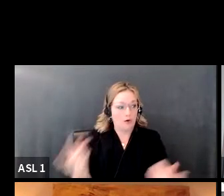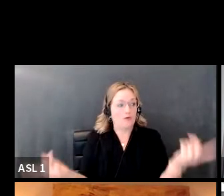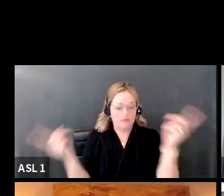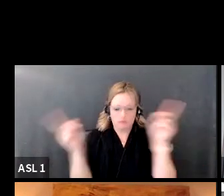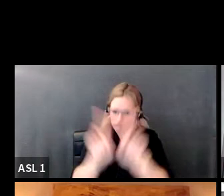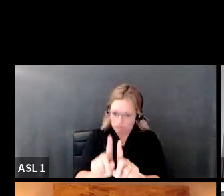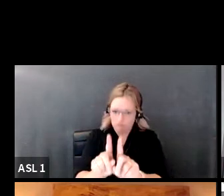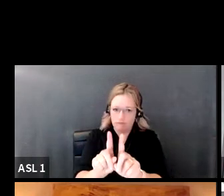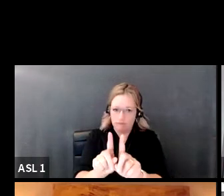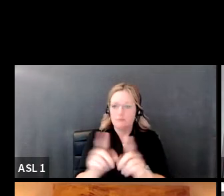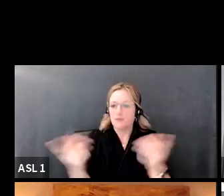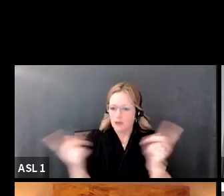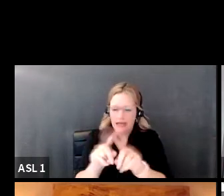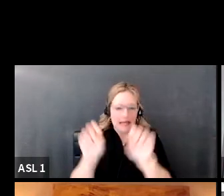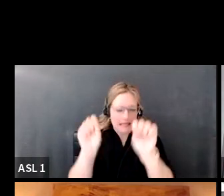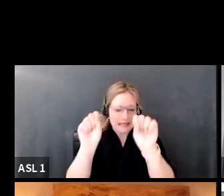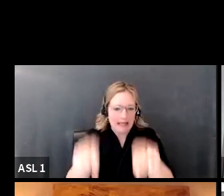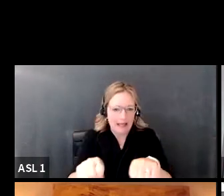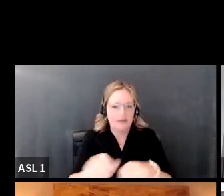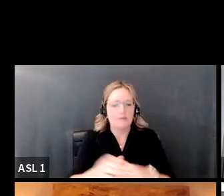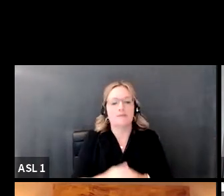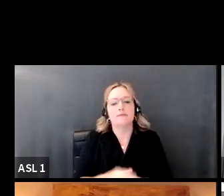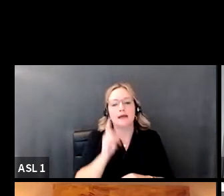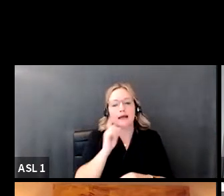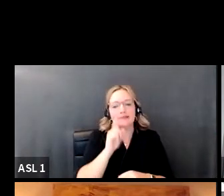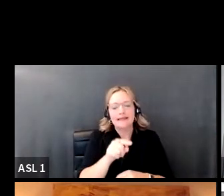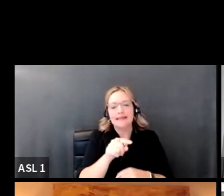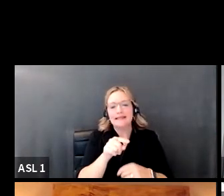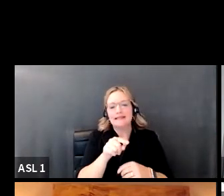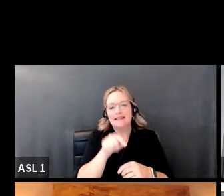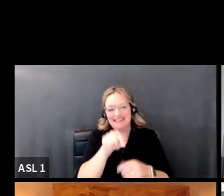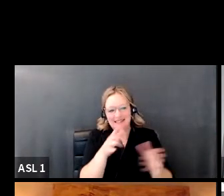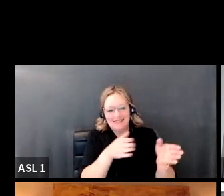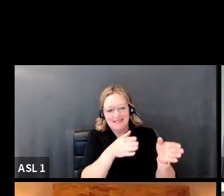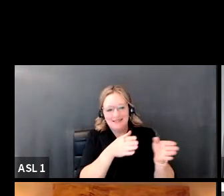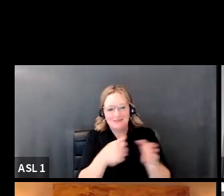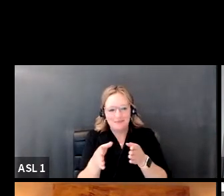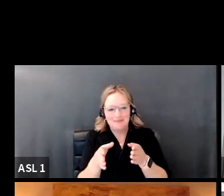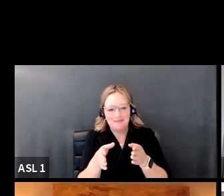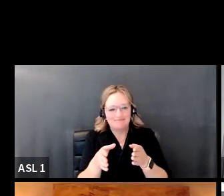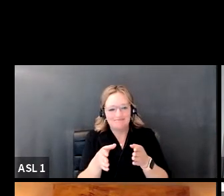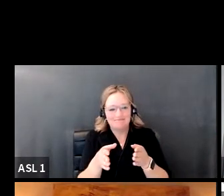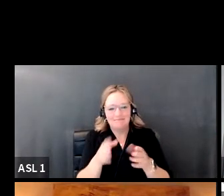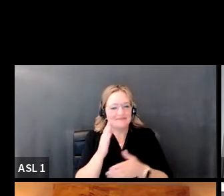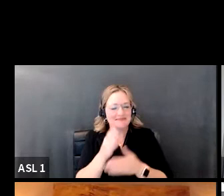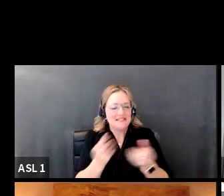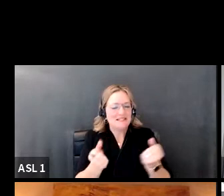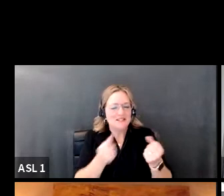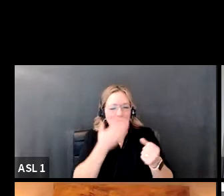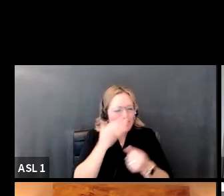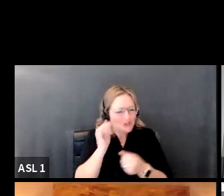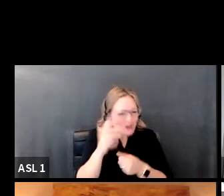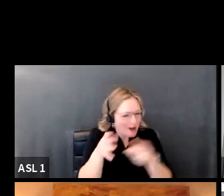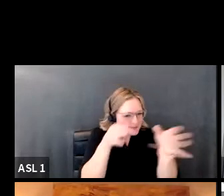struggling articulating this plan publicly you have to do a much better job